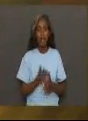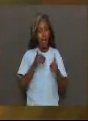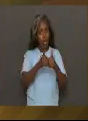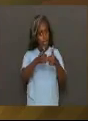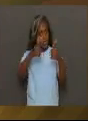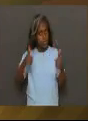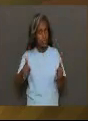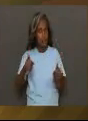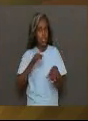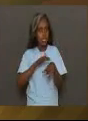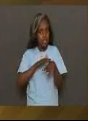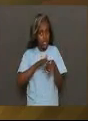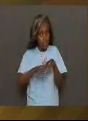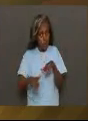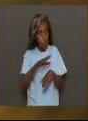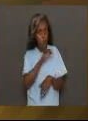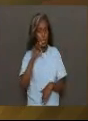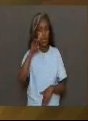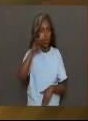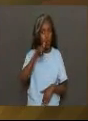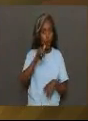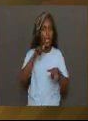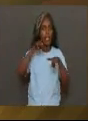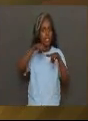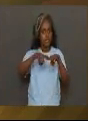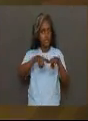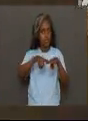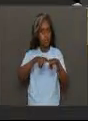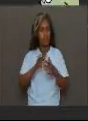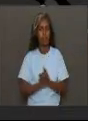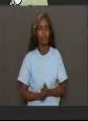Identify its slope and y-intercept.